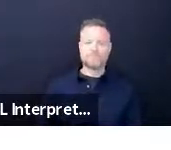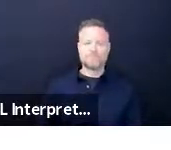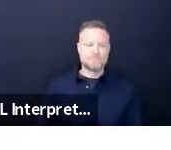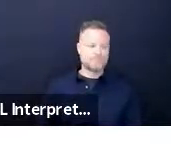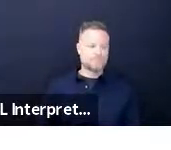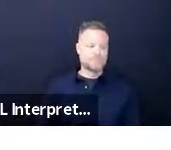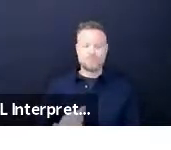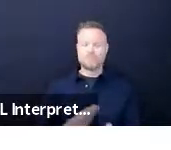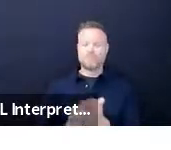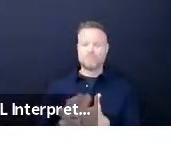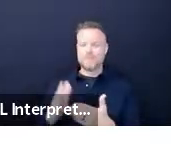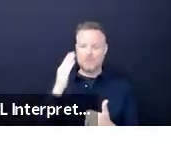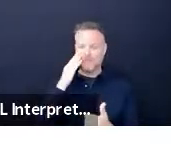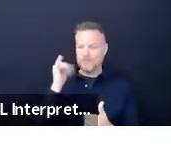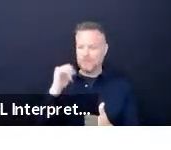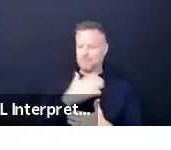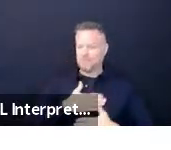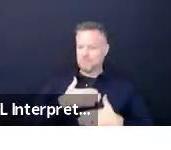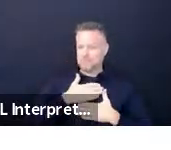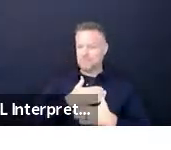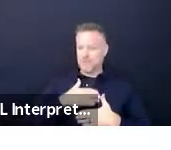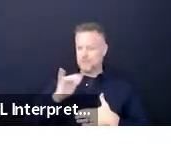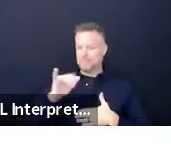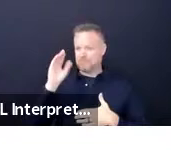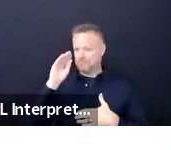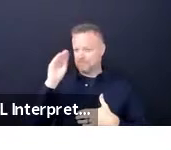nice to hear and appreciated.